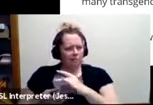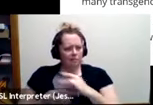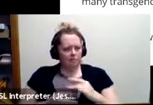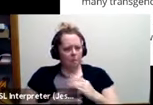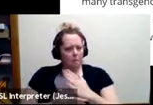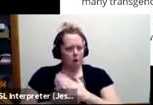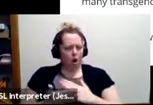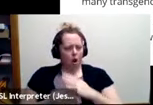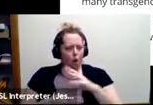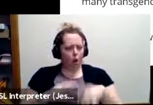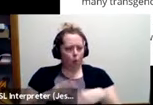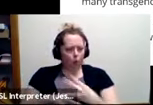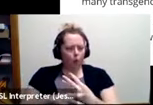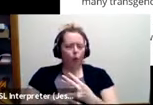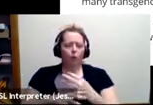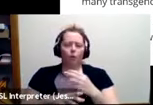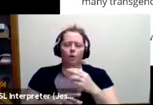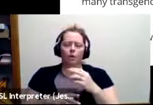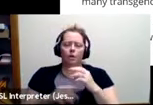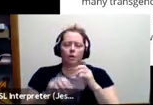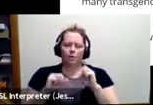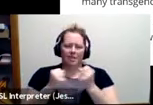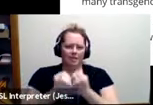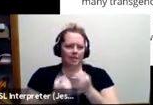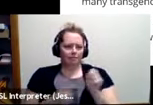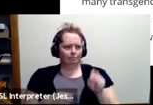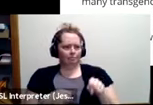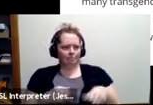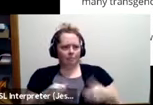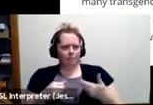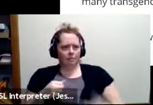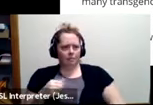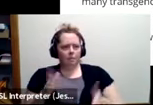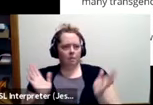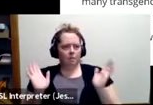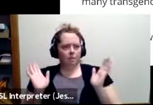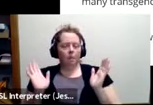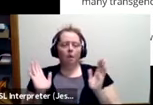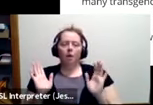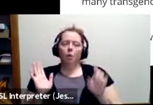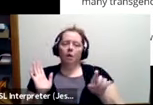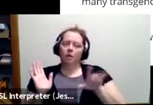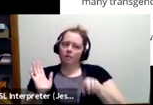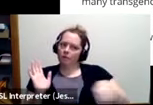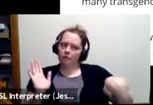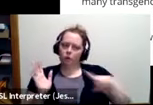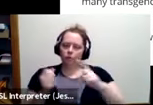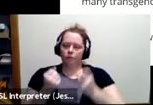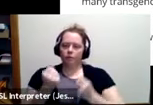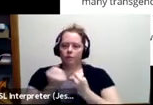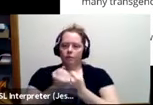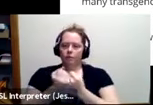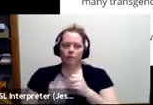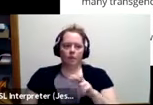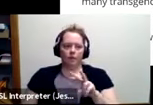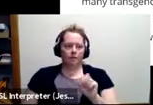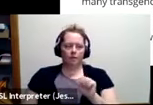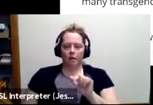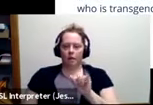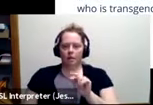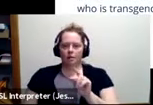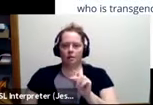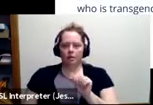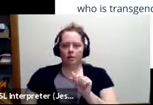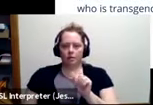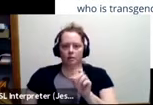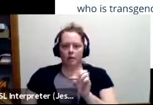society that will continue to invalidate our lives and experiences. So just wanted to stump that.